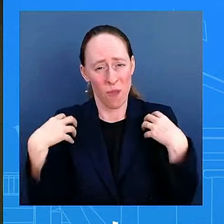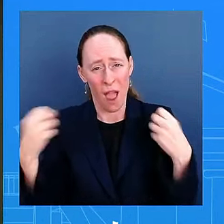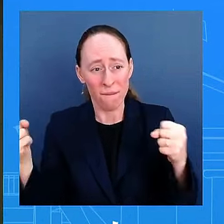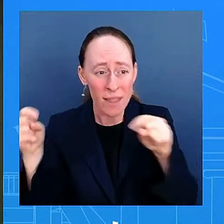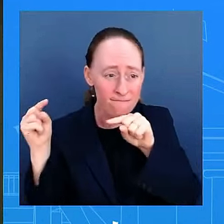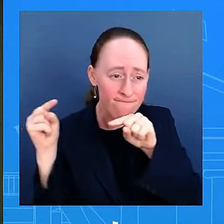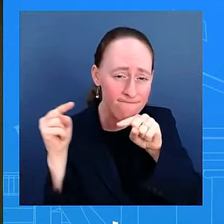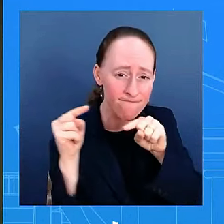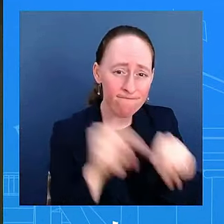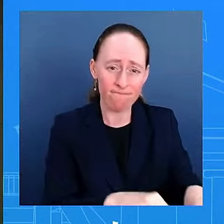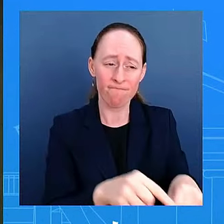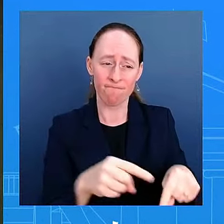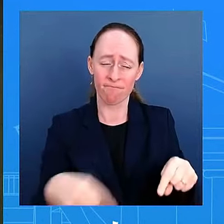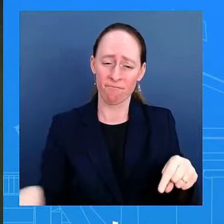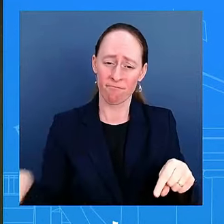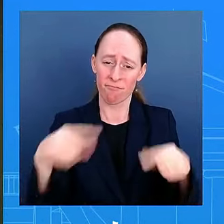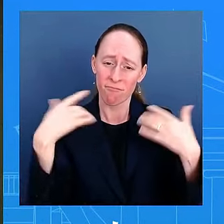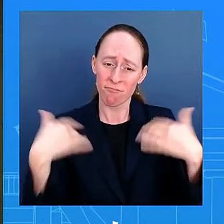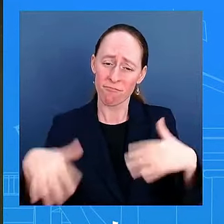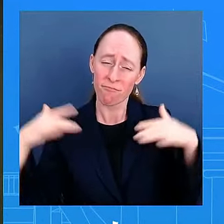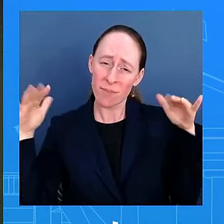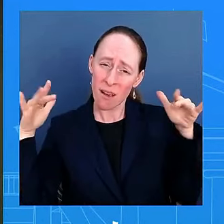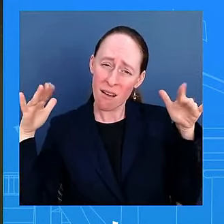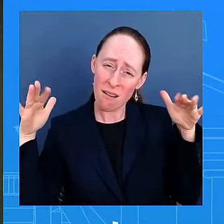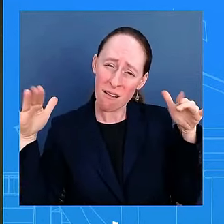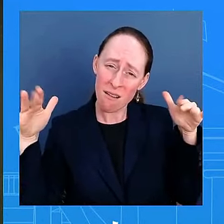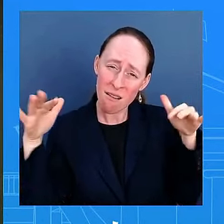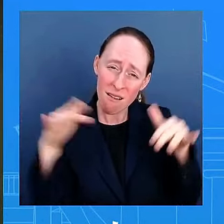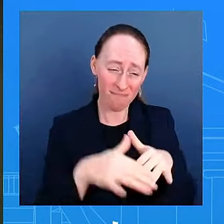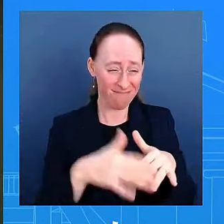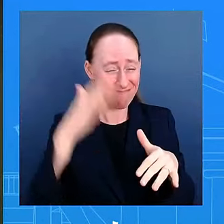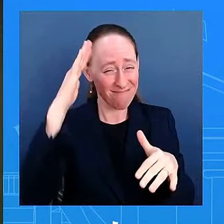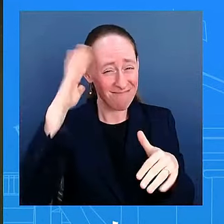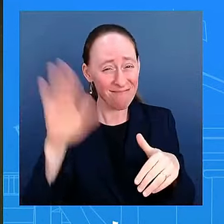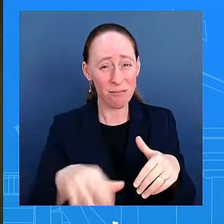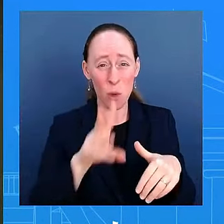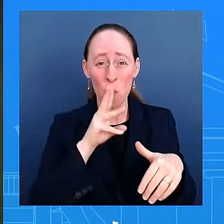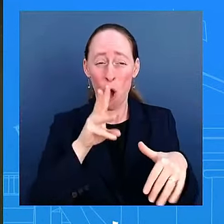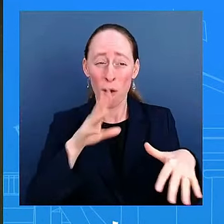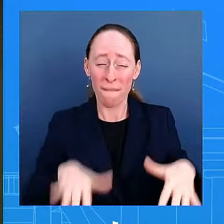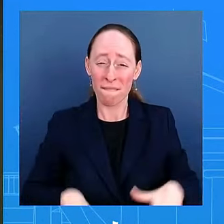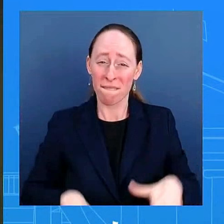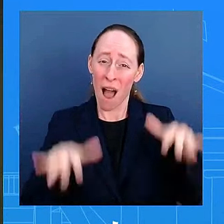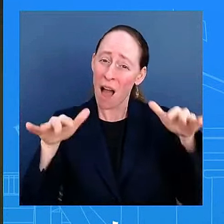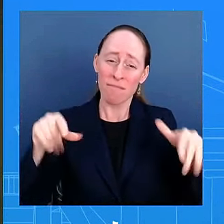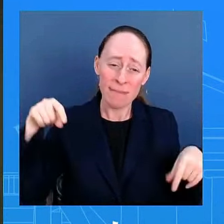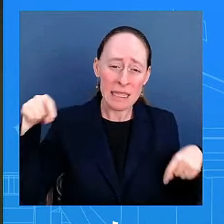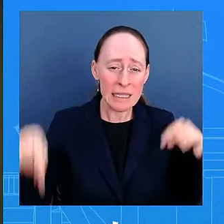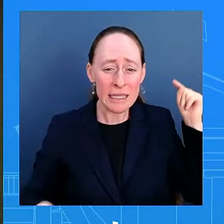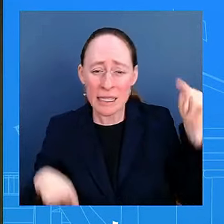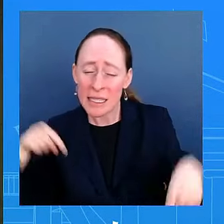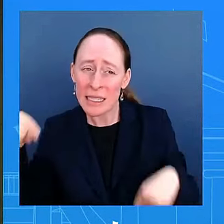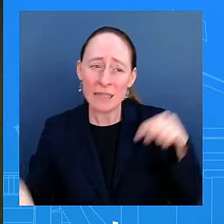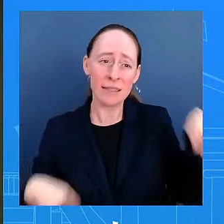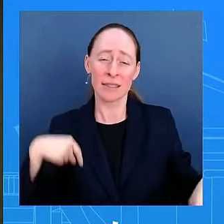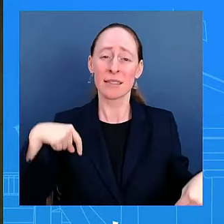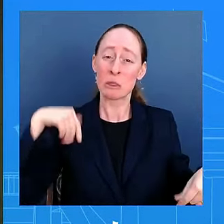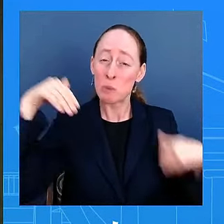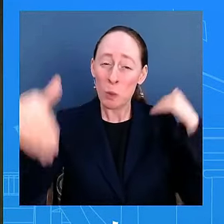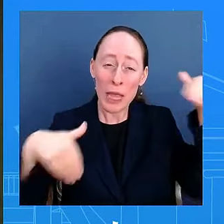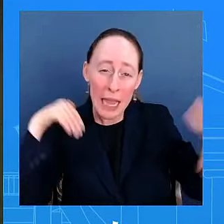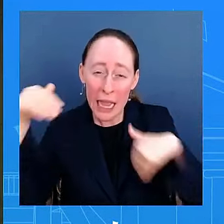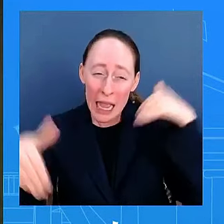into flooded waters to save an individual, they are not asking about that individual's